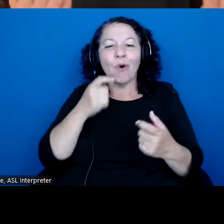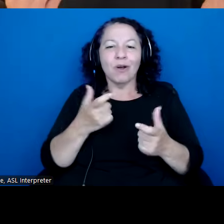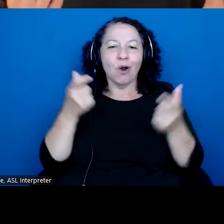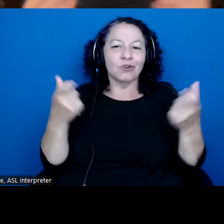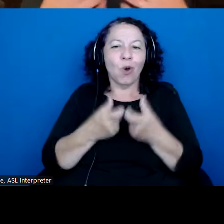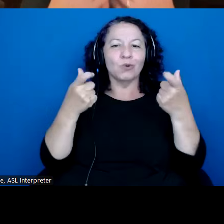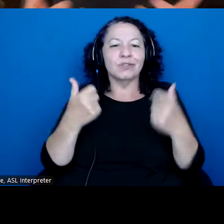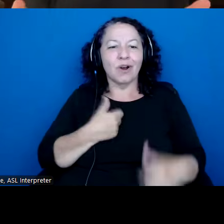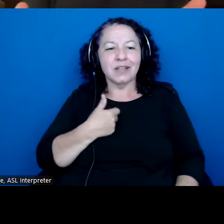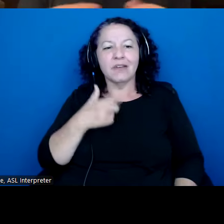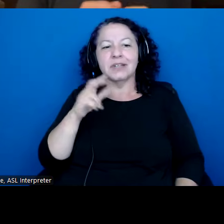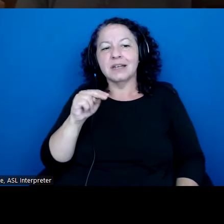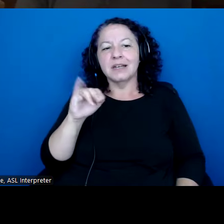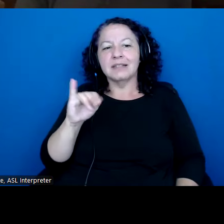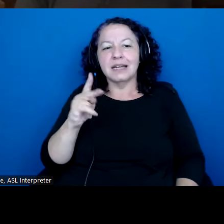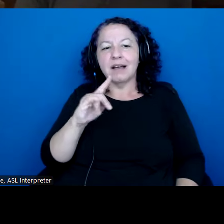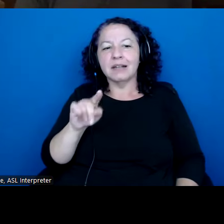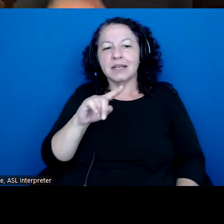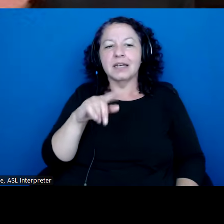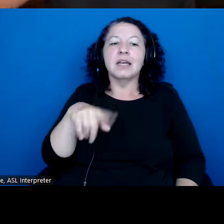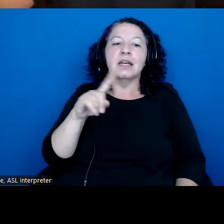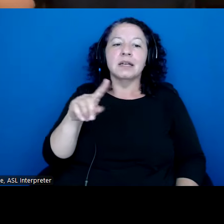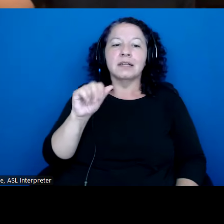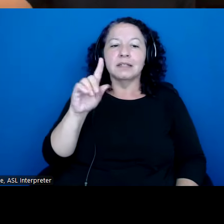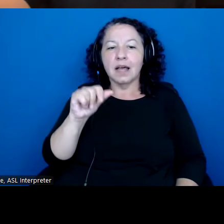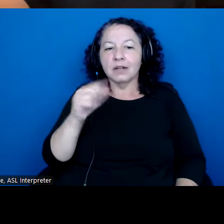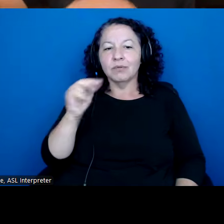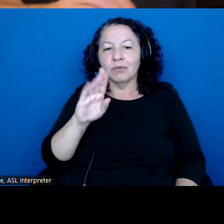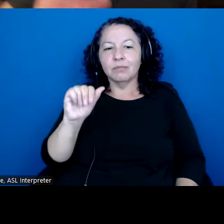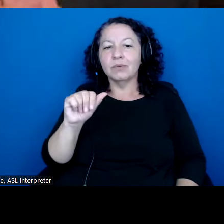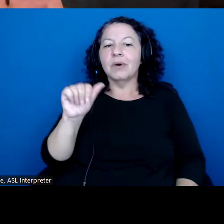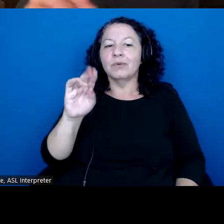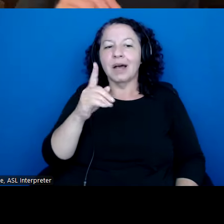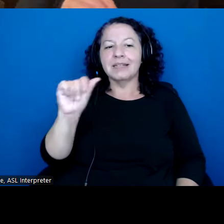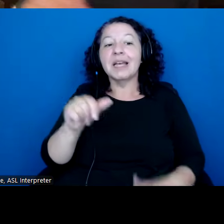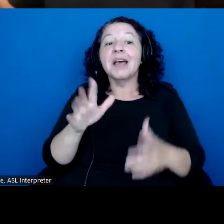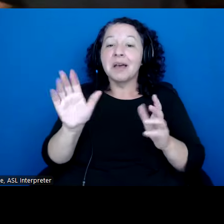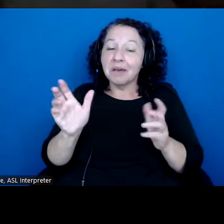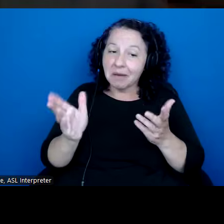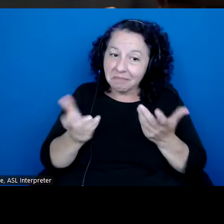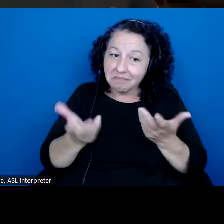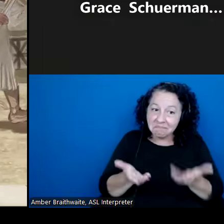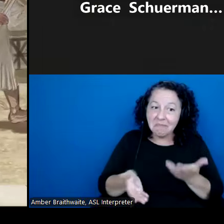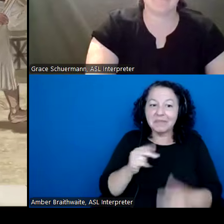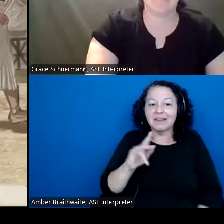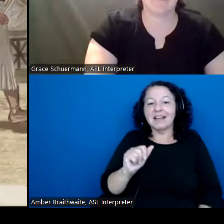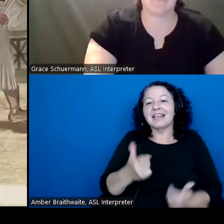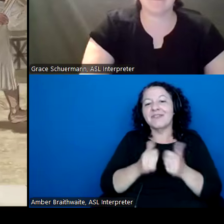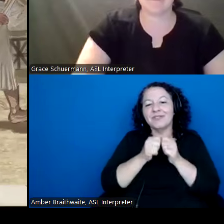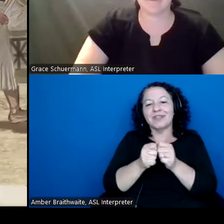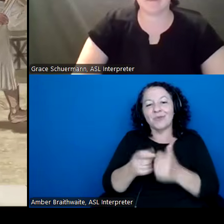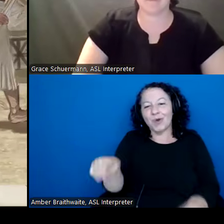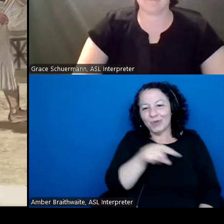Humu Udanti. May Ninkasi live together with you. All right, thanks. Sorry that I went a little long.